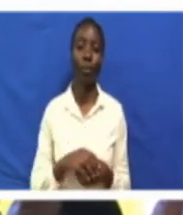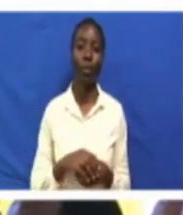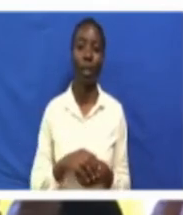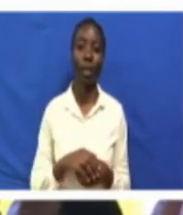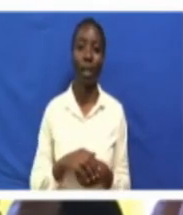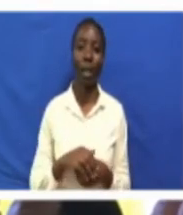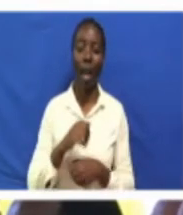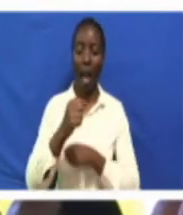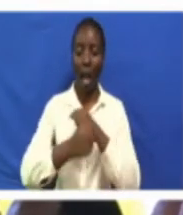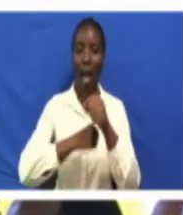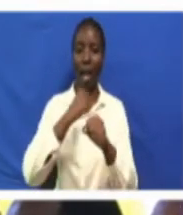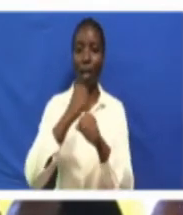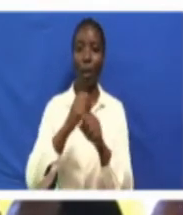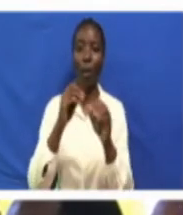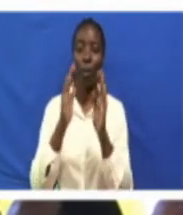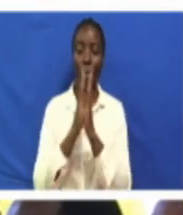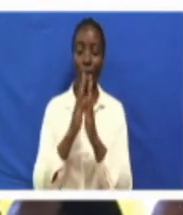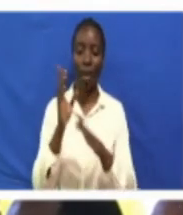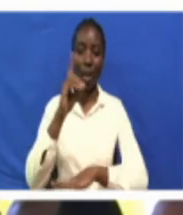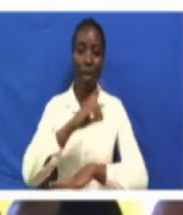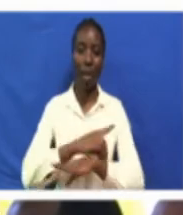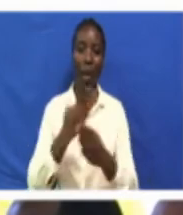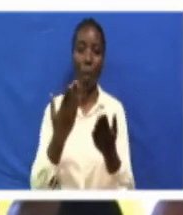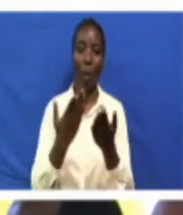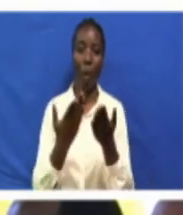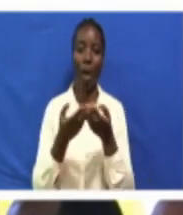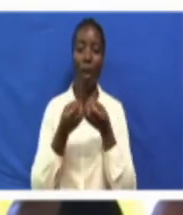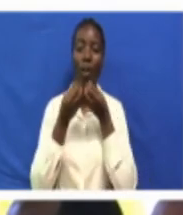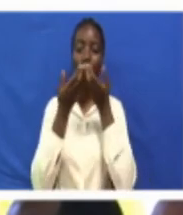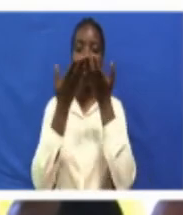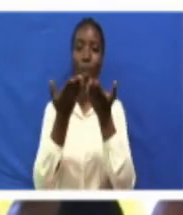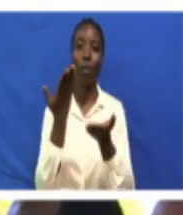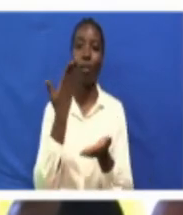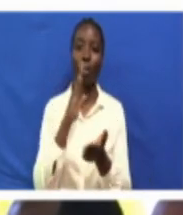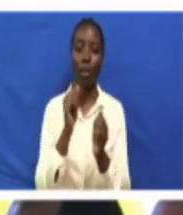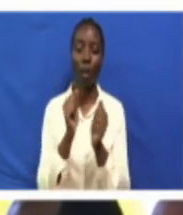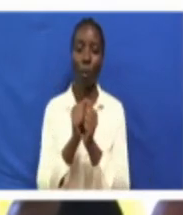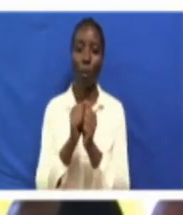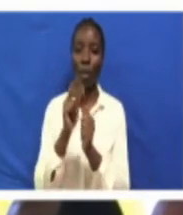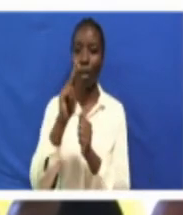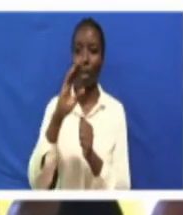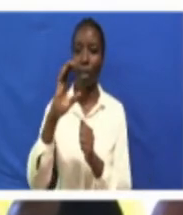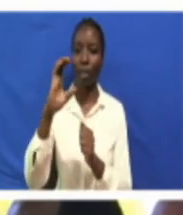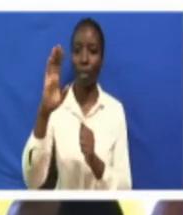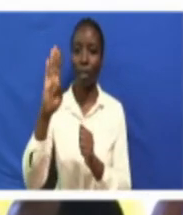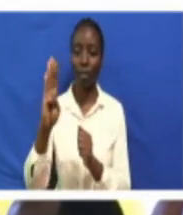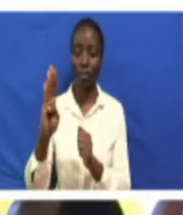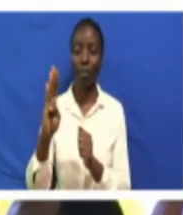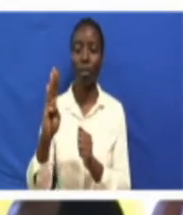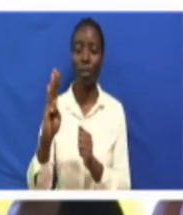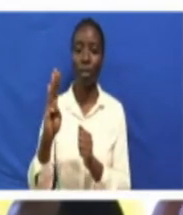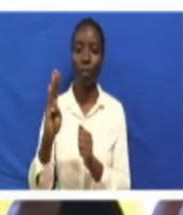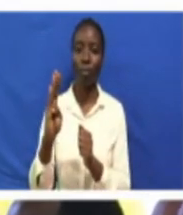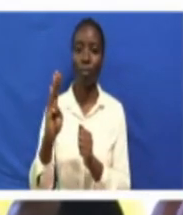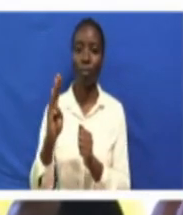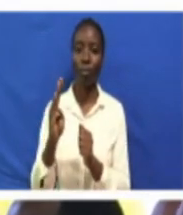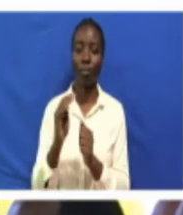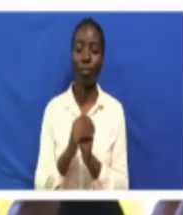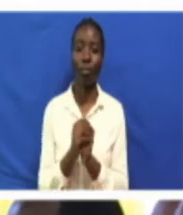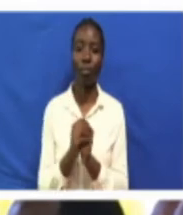National Prayer Day orchestrated by the Kenya Conference of Catholic Bishops beckons to attention